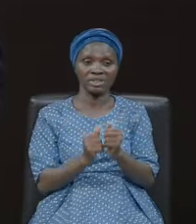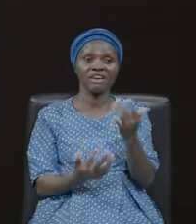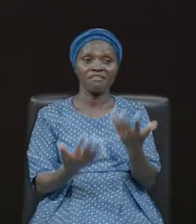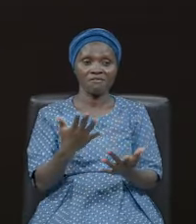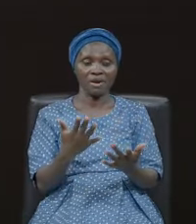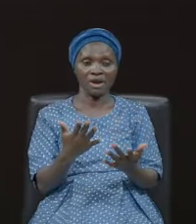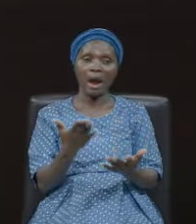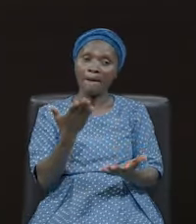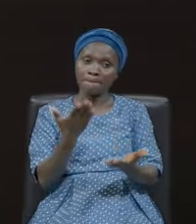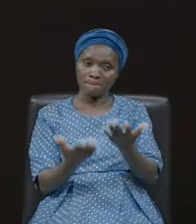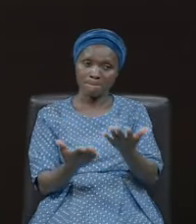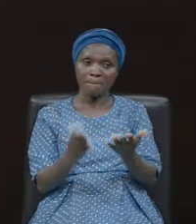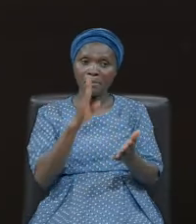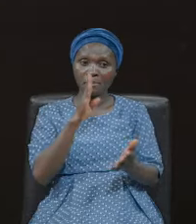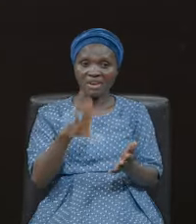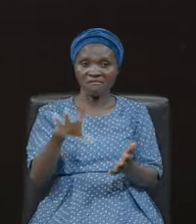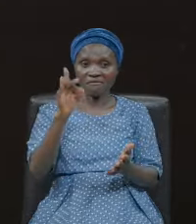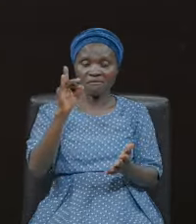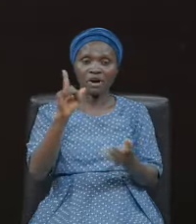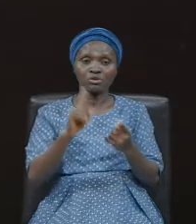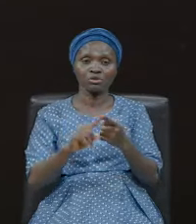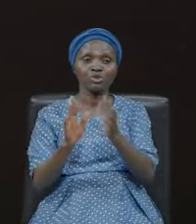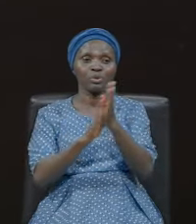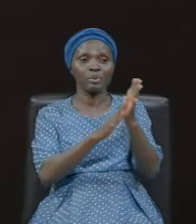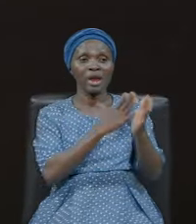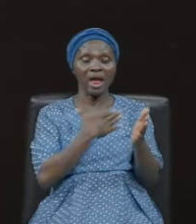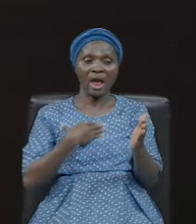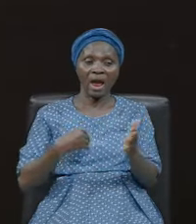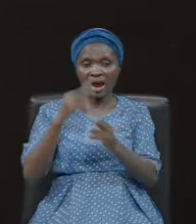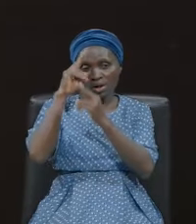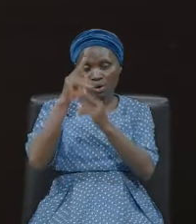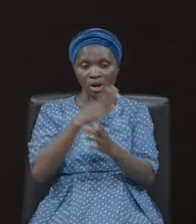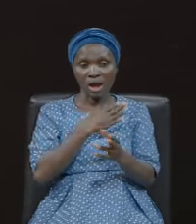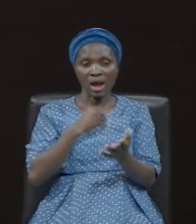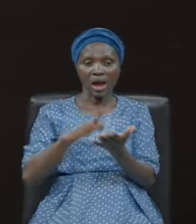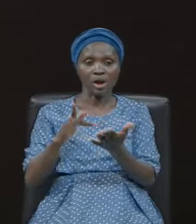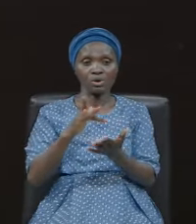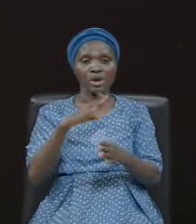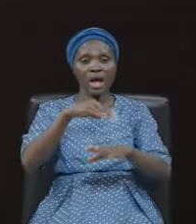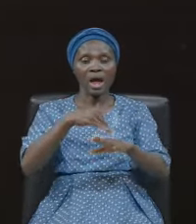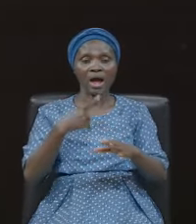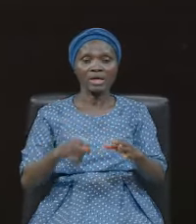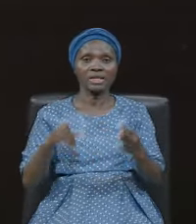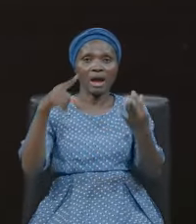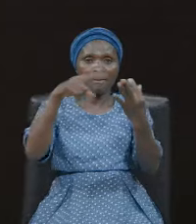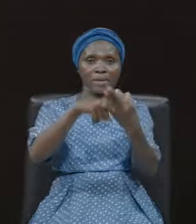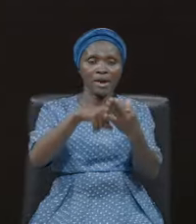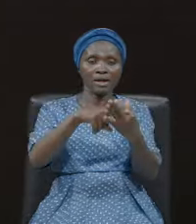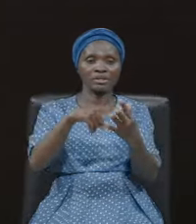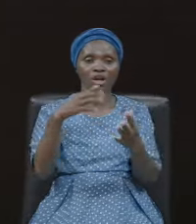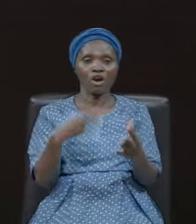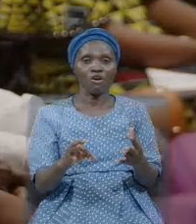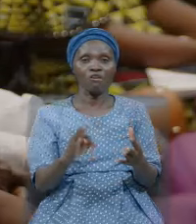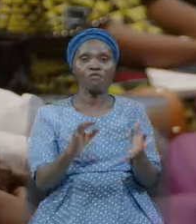found unto praise and honor and glory at the appearance